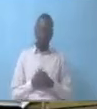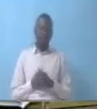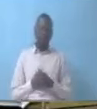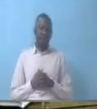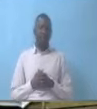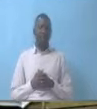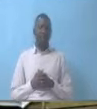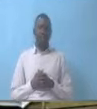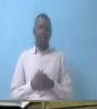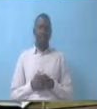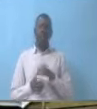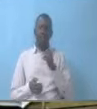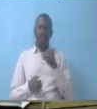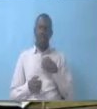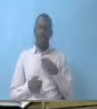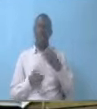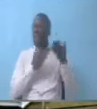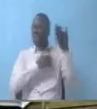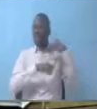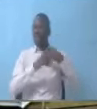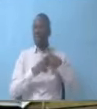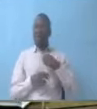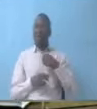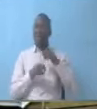as a state counsel, a